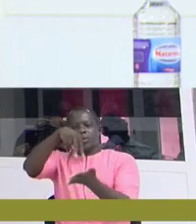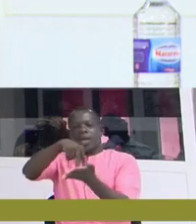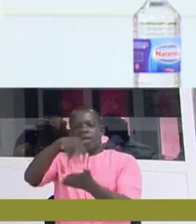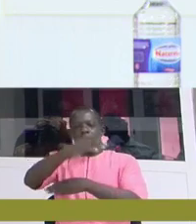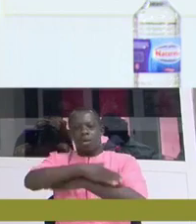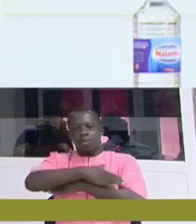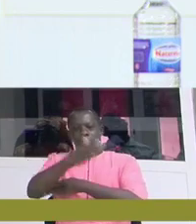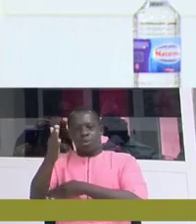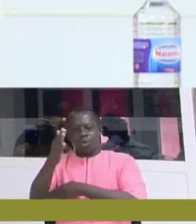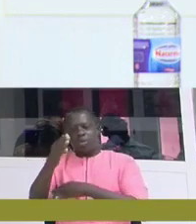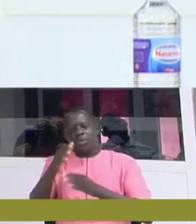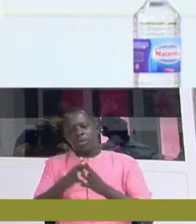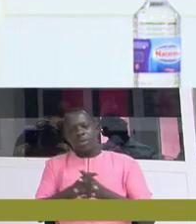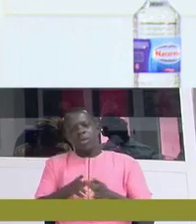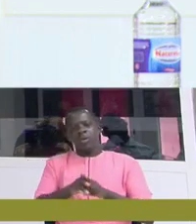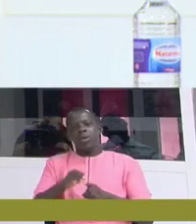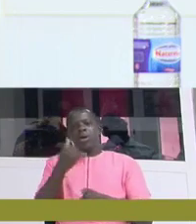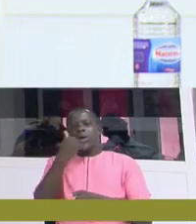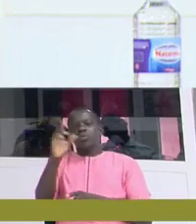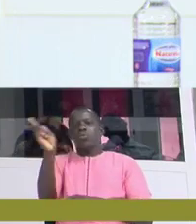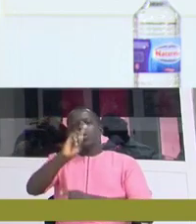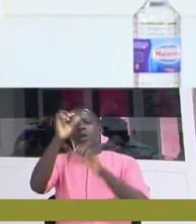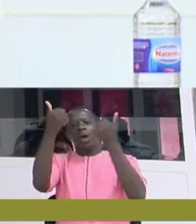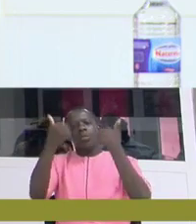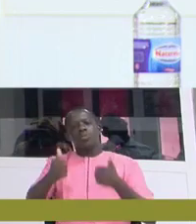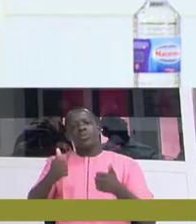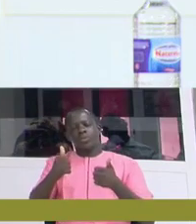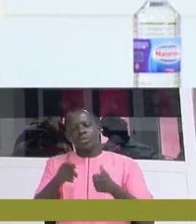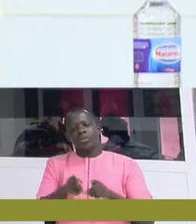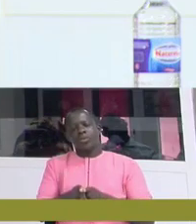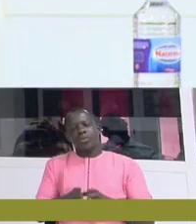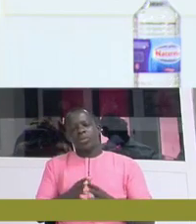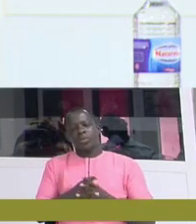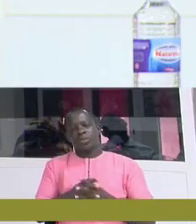door. Akonye muneketa. He asked me what has happened.